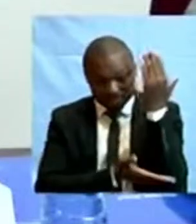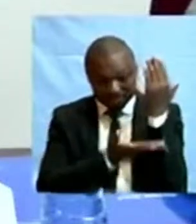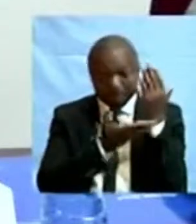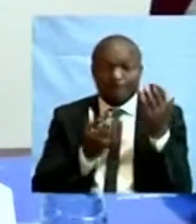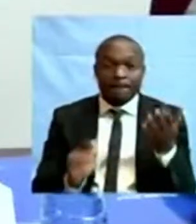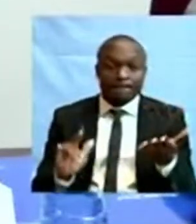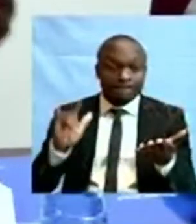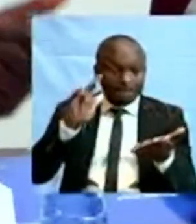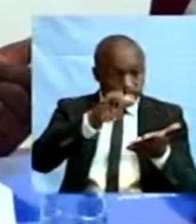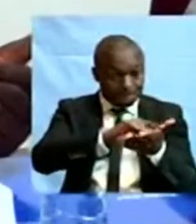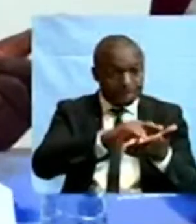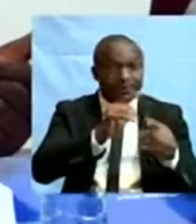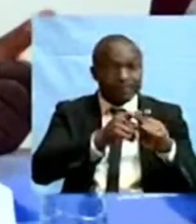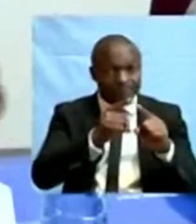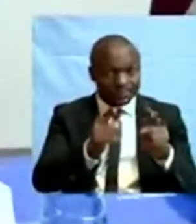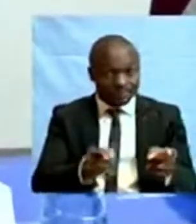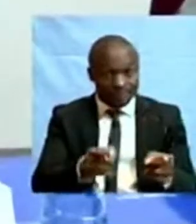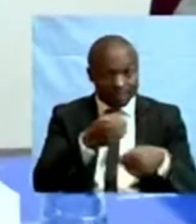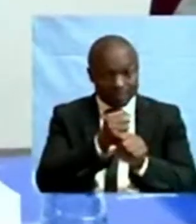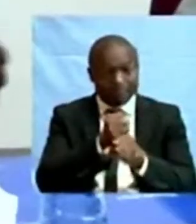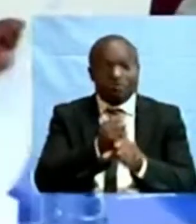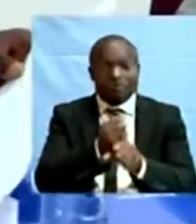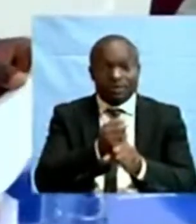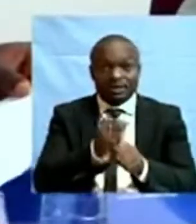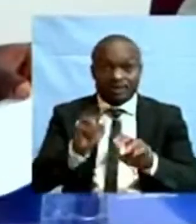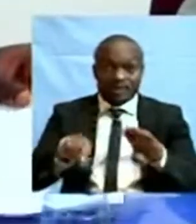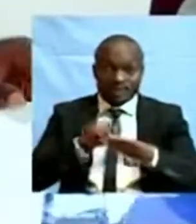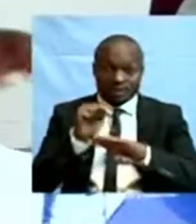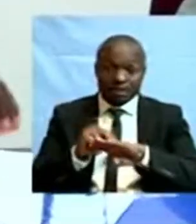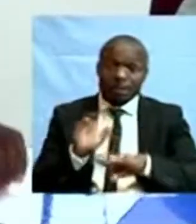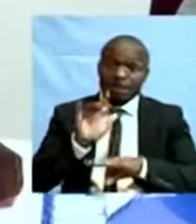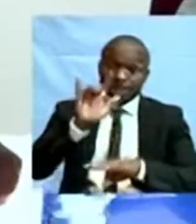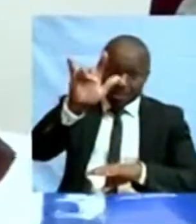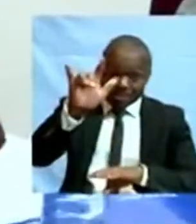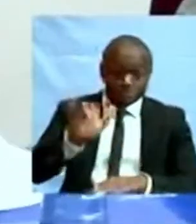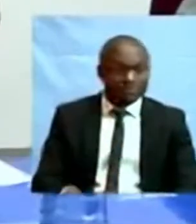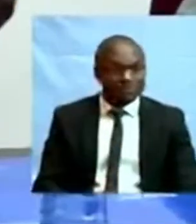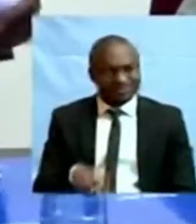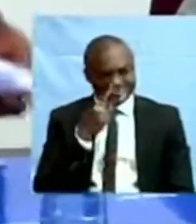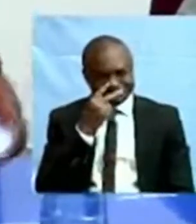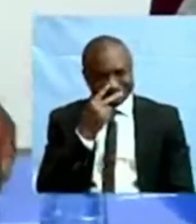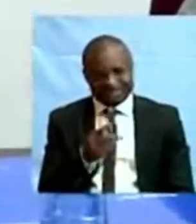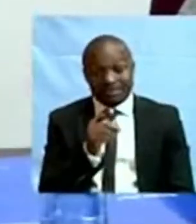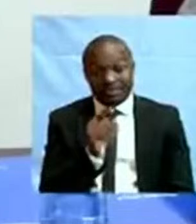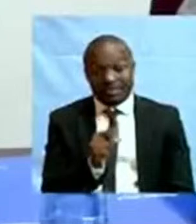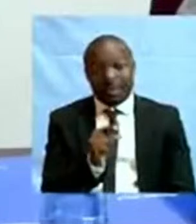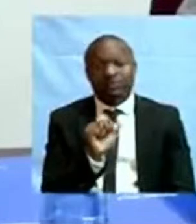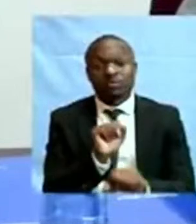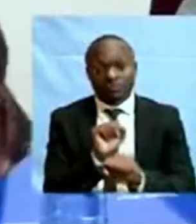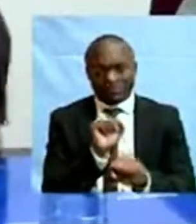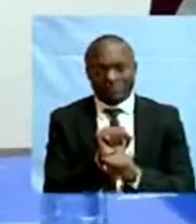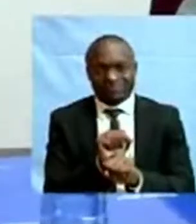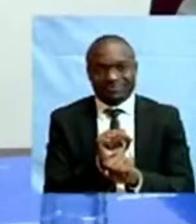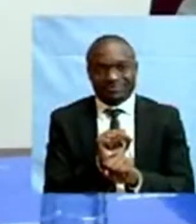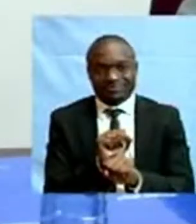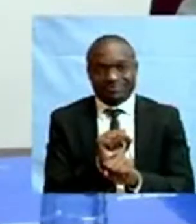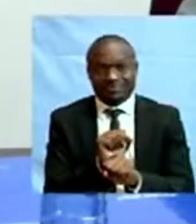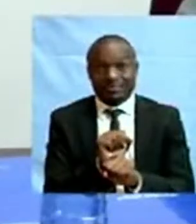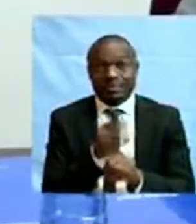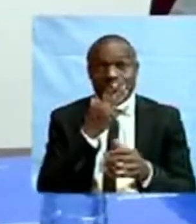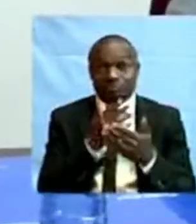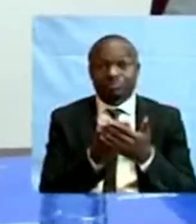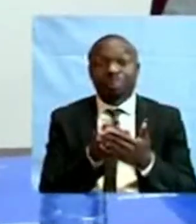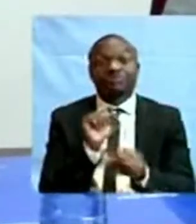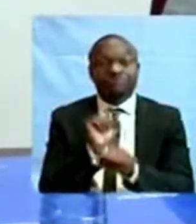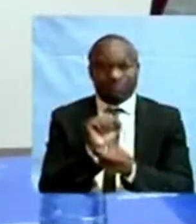airports, but also the establishment of the national airline. However, we note that whether this performance, impressive